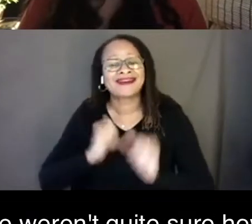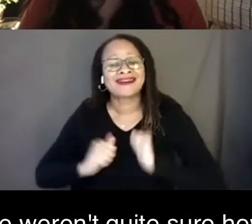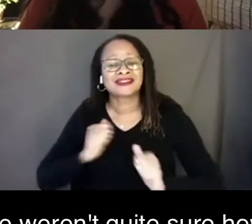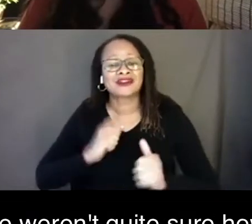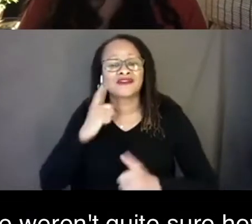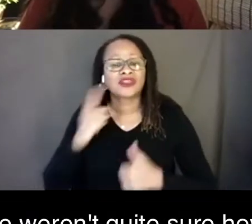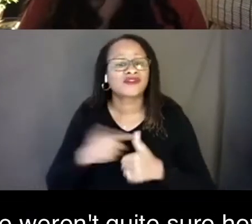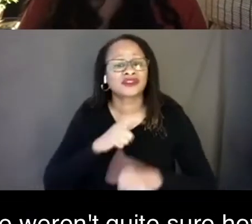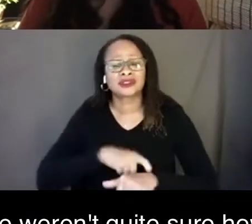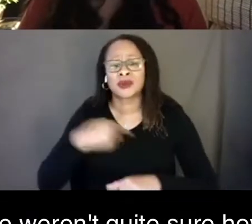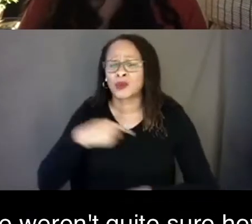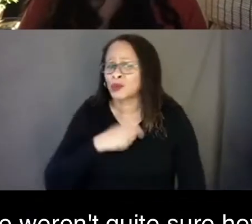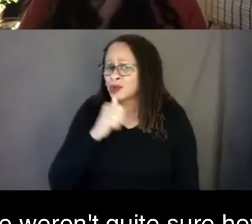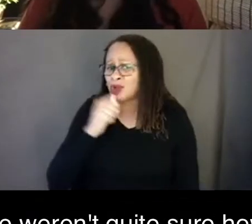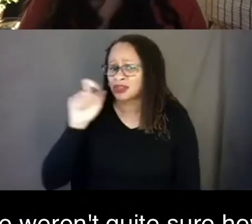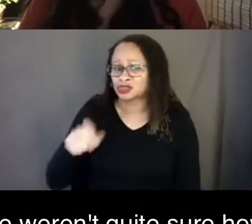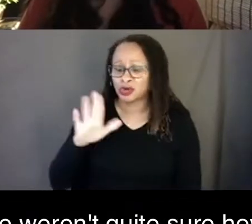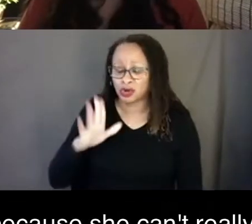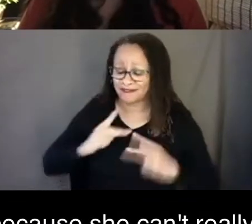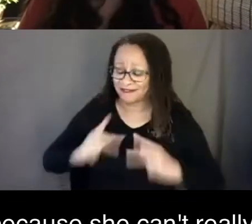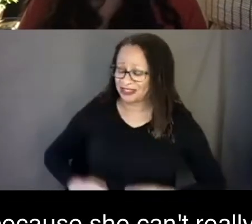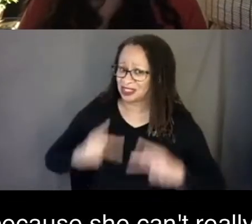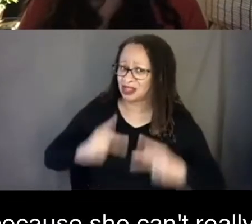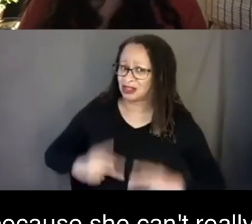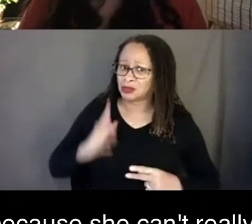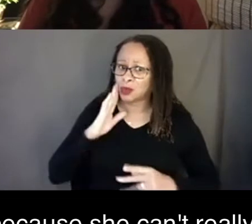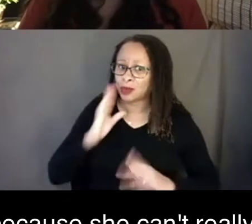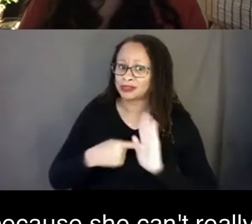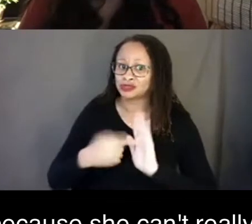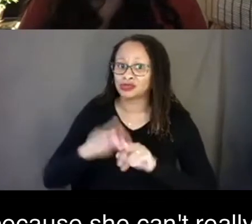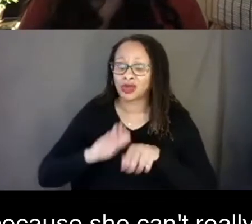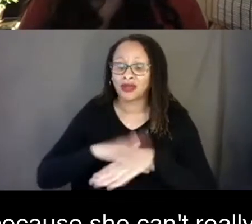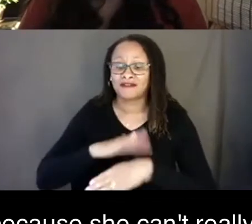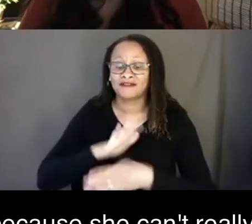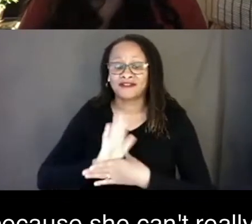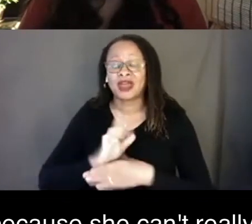quite sure how her physicality was going to, because, you know, she can't really,